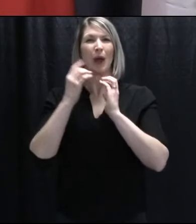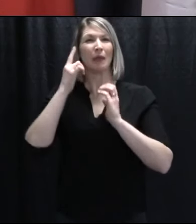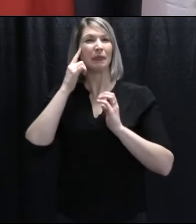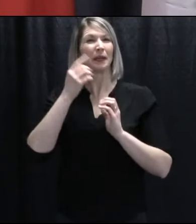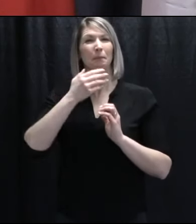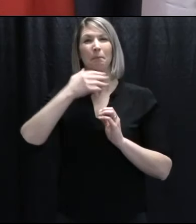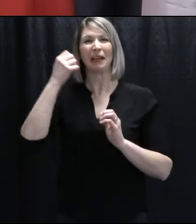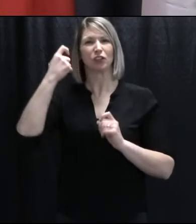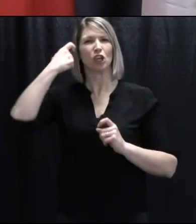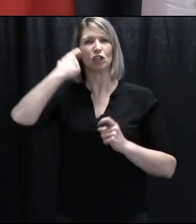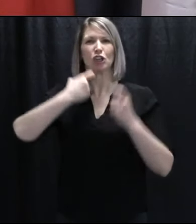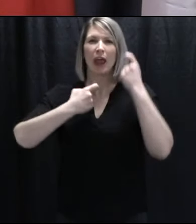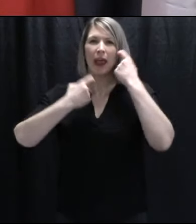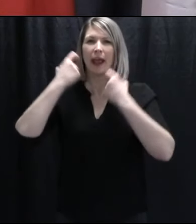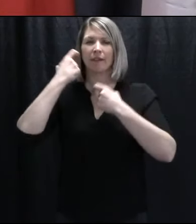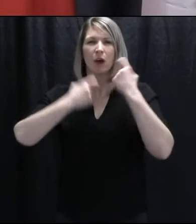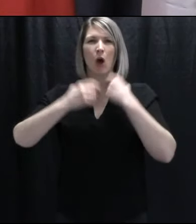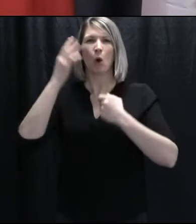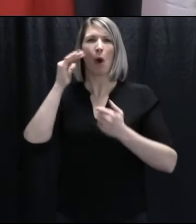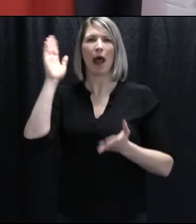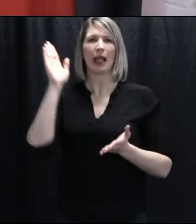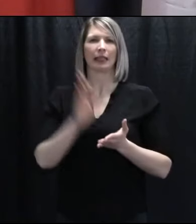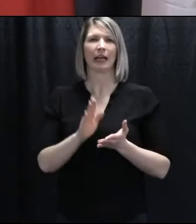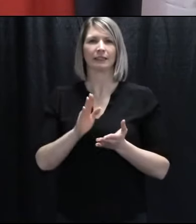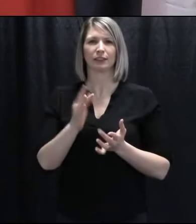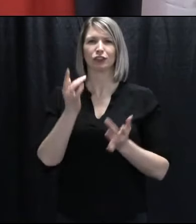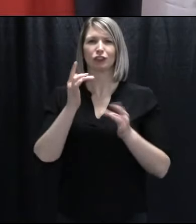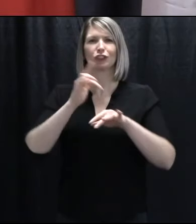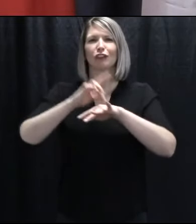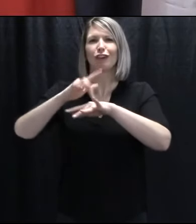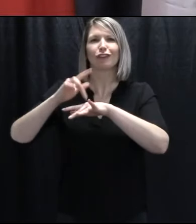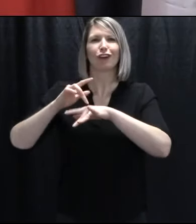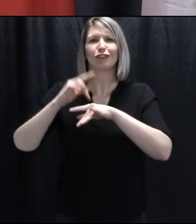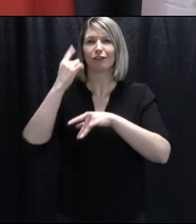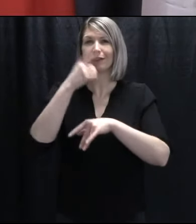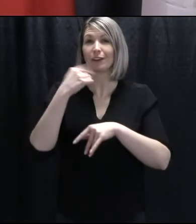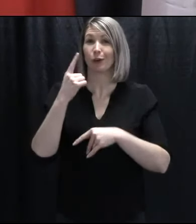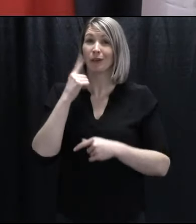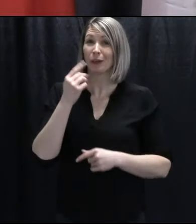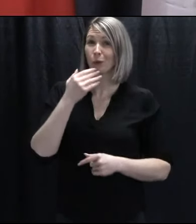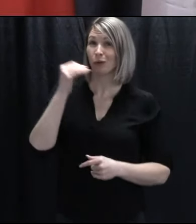I think there's go ahead, Dr. Fitzgerald. Okay.